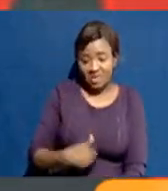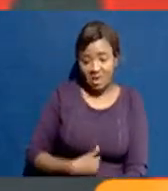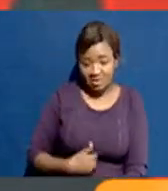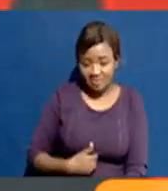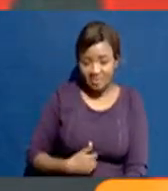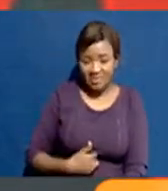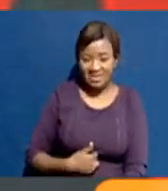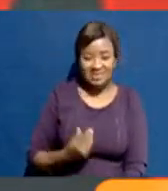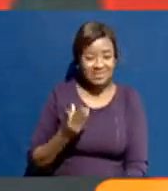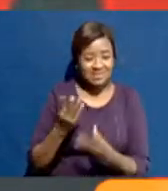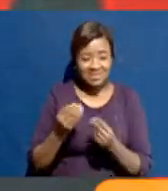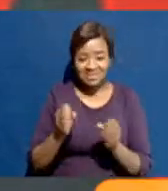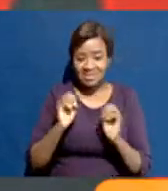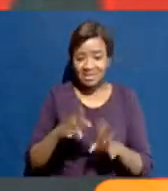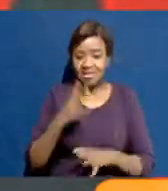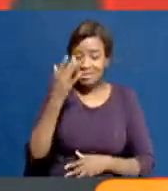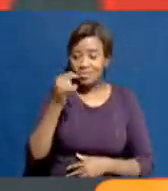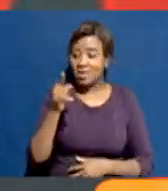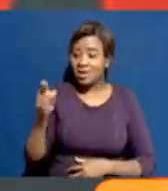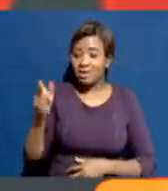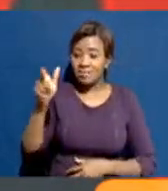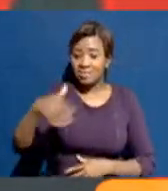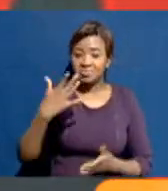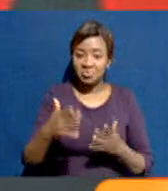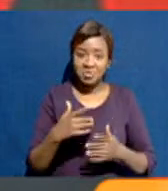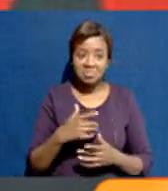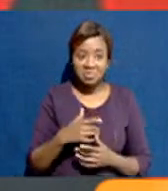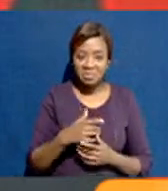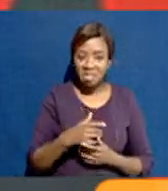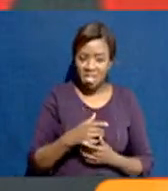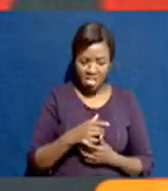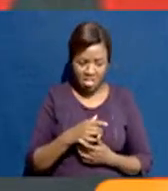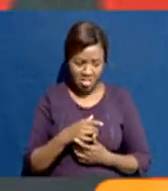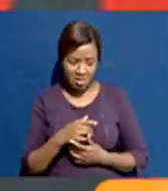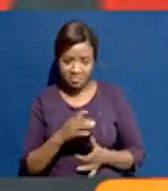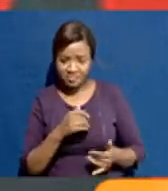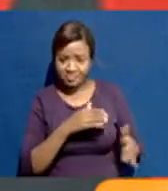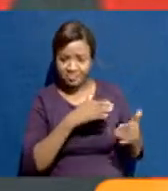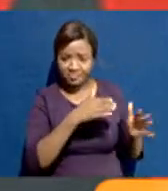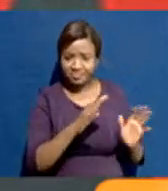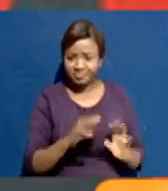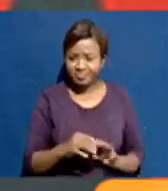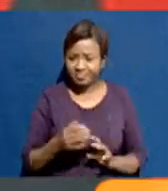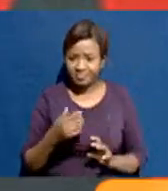easy. You don't know if this person will stay or if this person will go. Who wants to carry that with them?